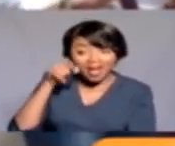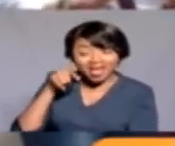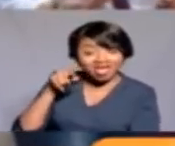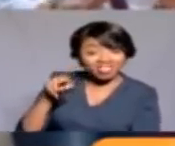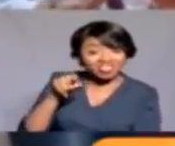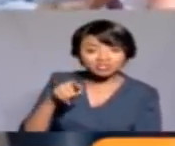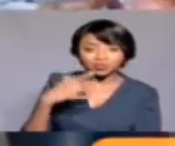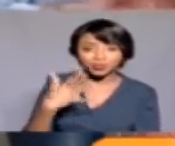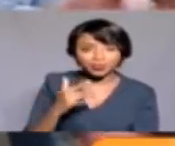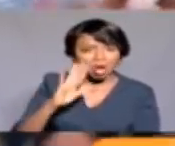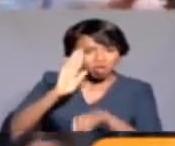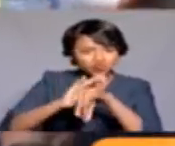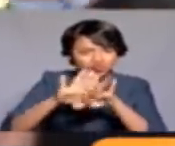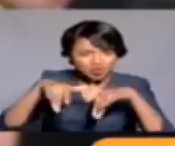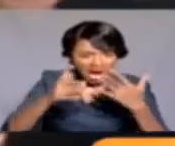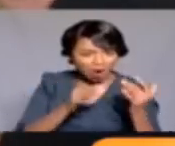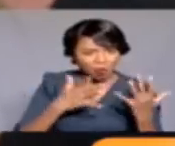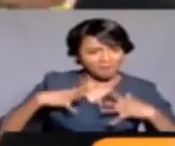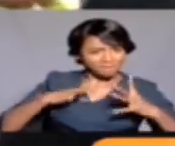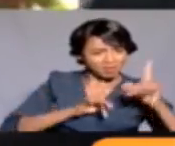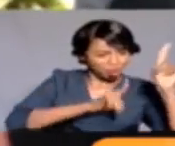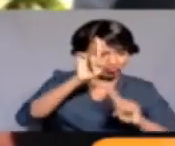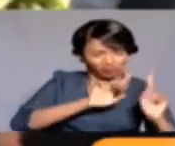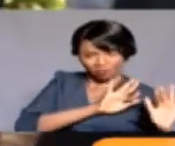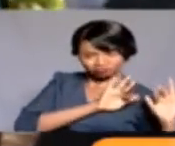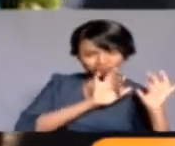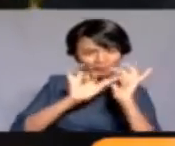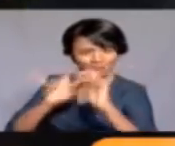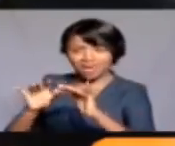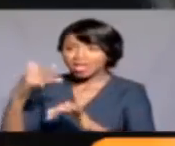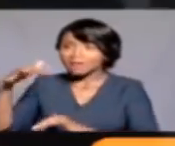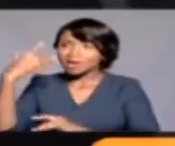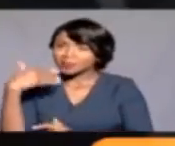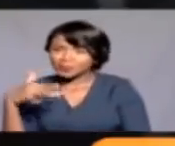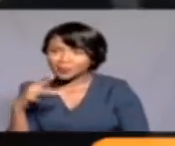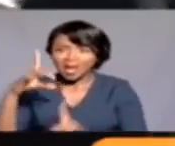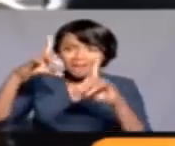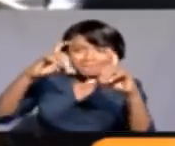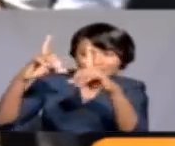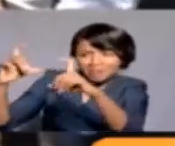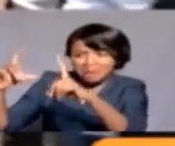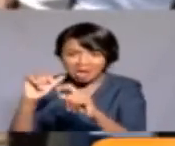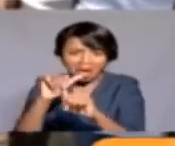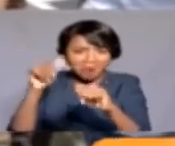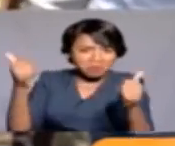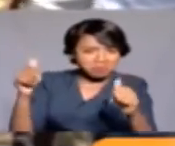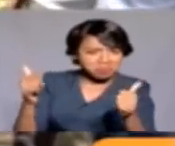drawing foreign tourists to this garden. They marvel and watch them take pictures of the flying creatures,